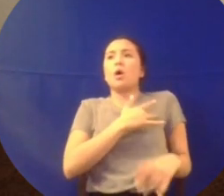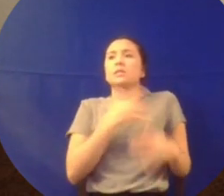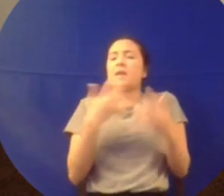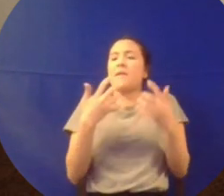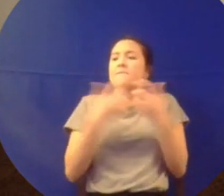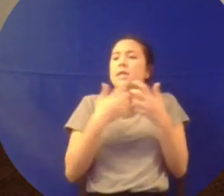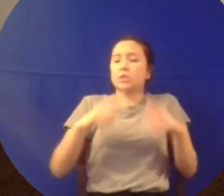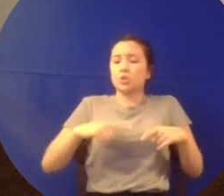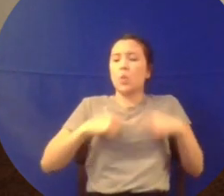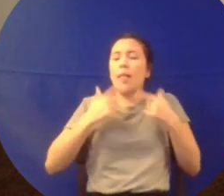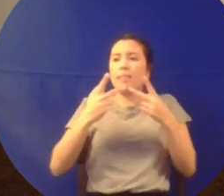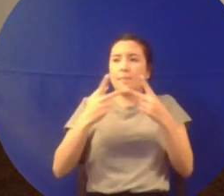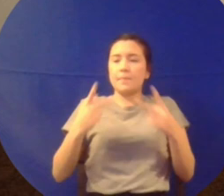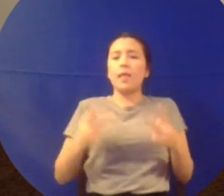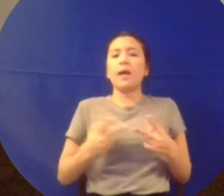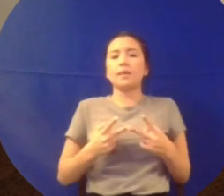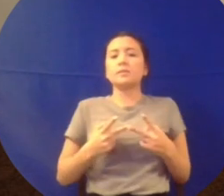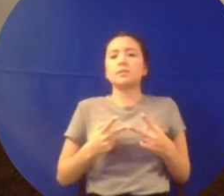place